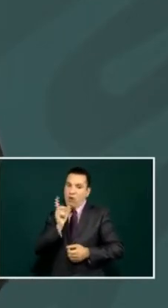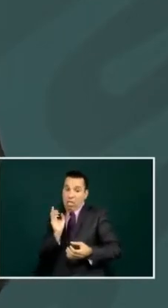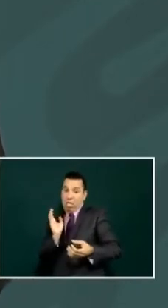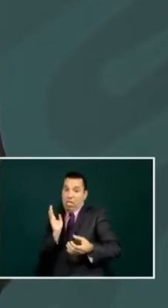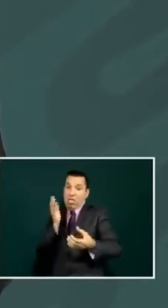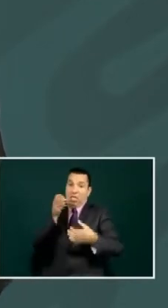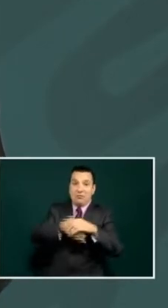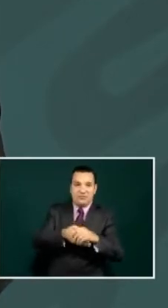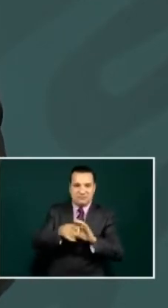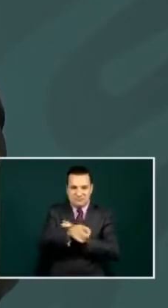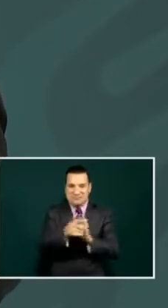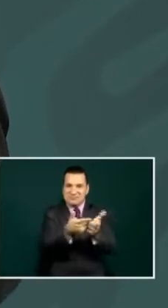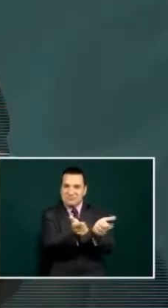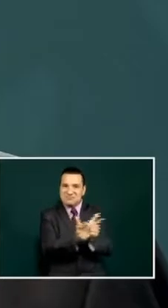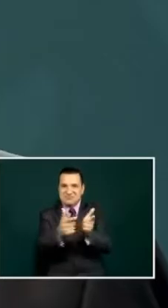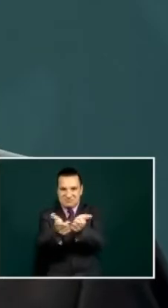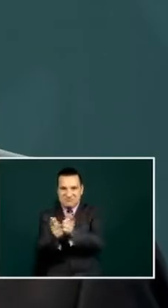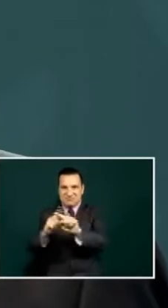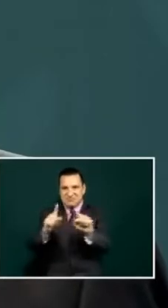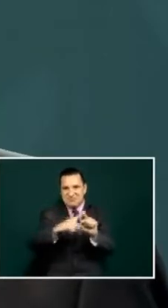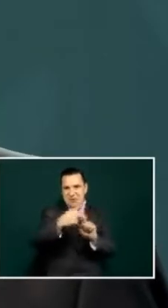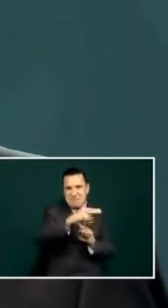party matters